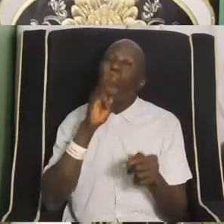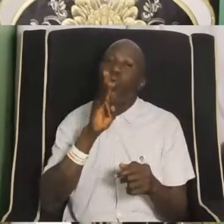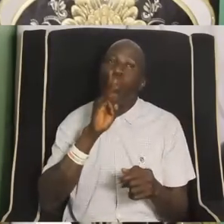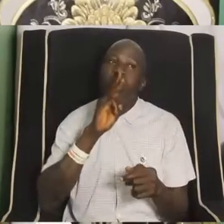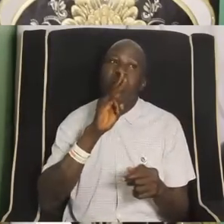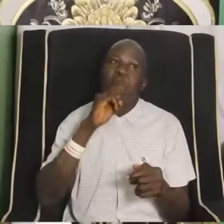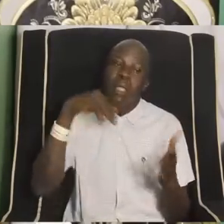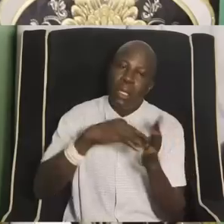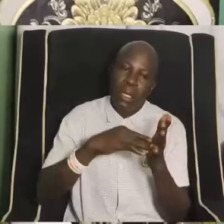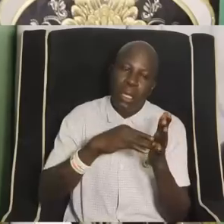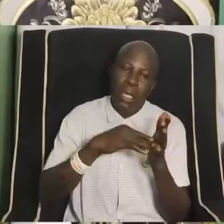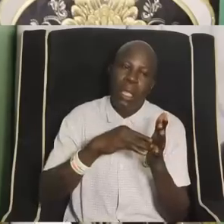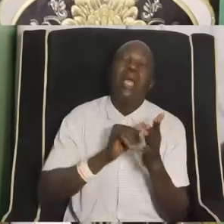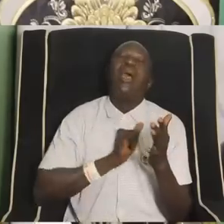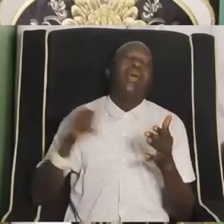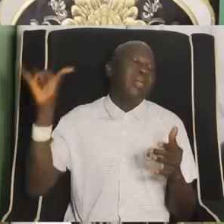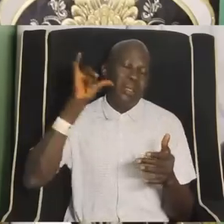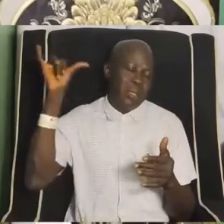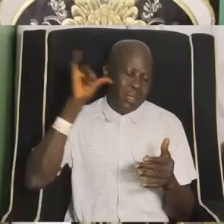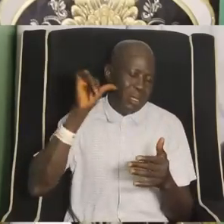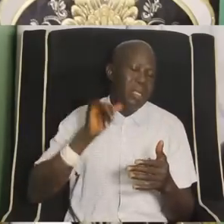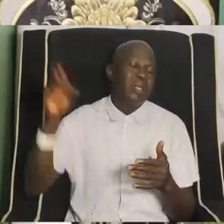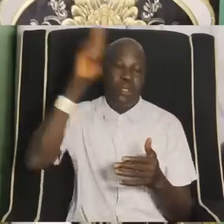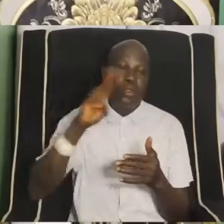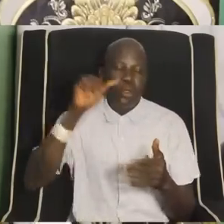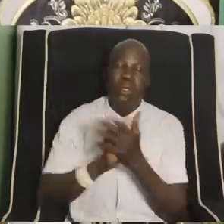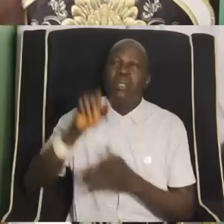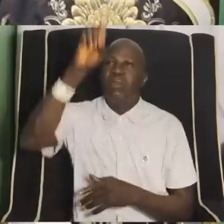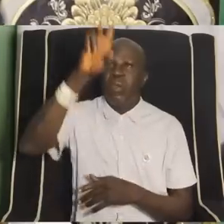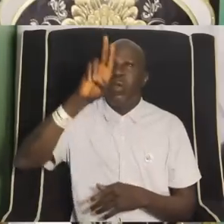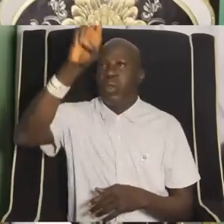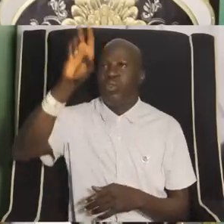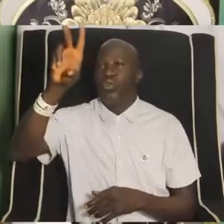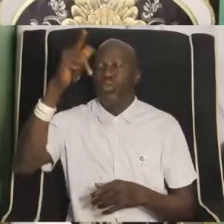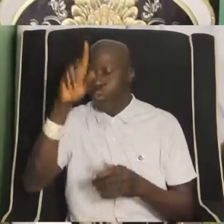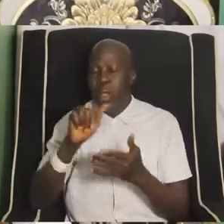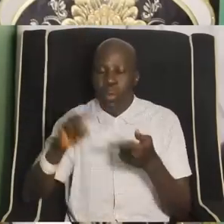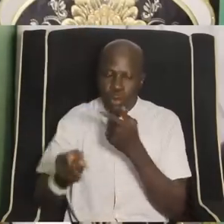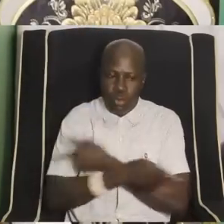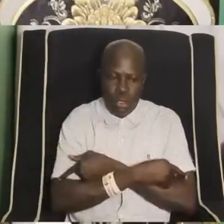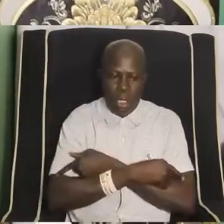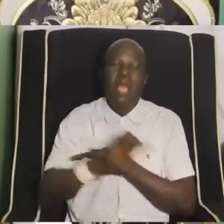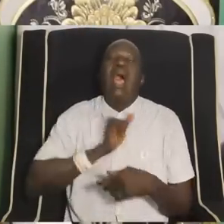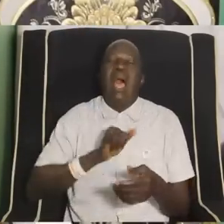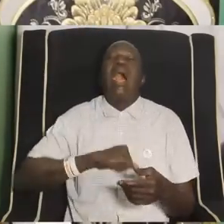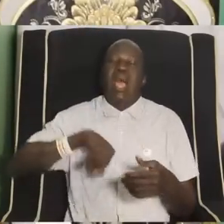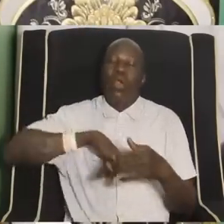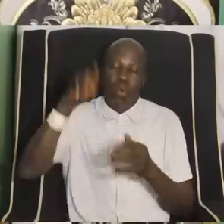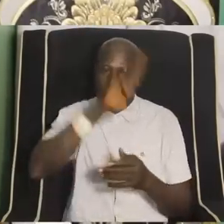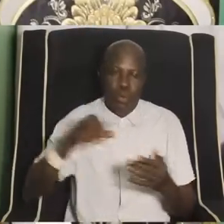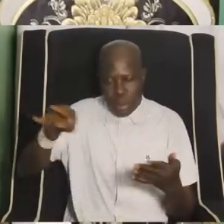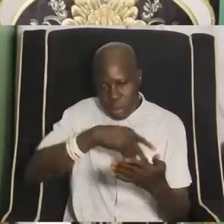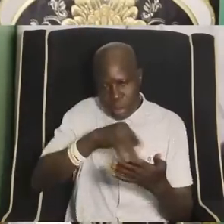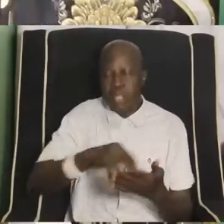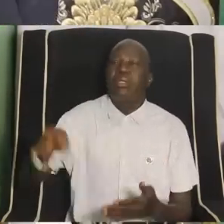That water again. Lana, alo Psalm 121. We use Psalm 100. So but today. Alo Psalm 70. We will reach